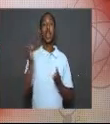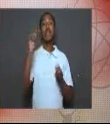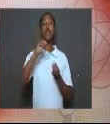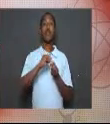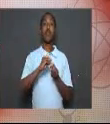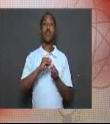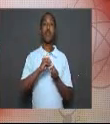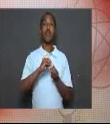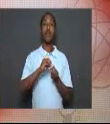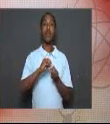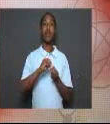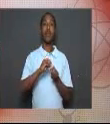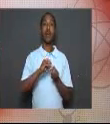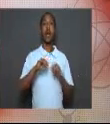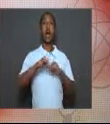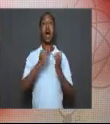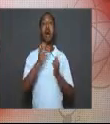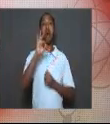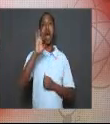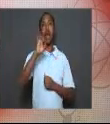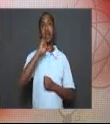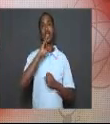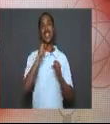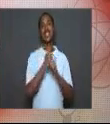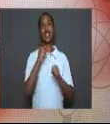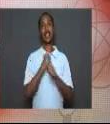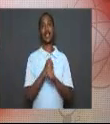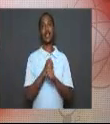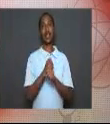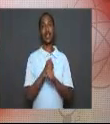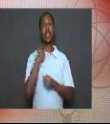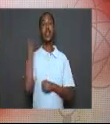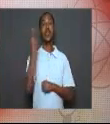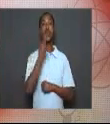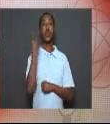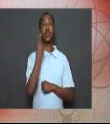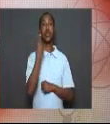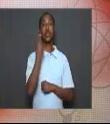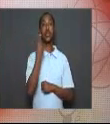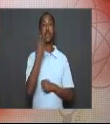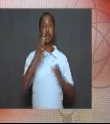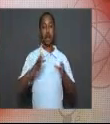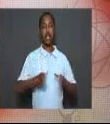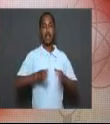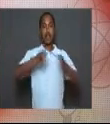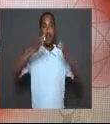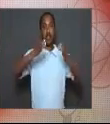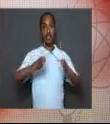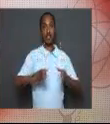an outline of how iron is extracted using a blast